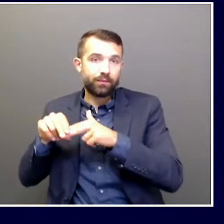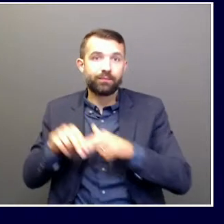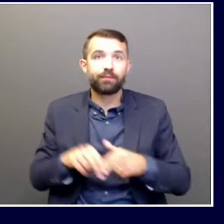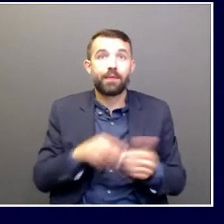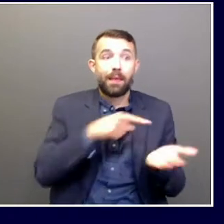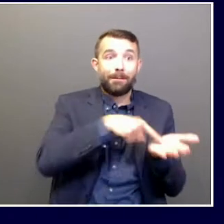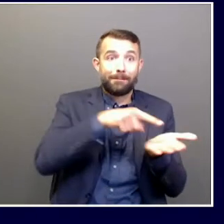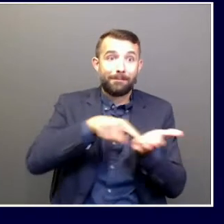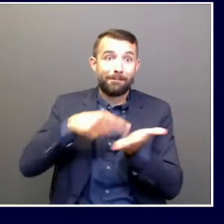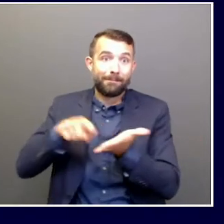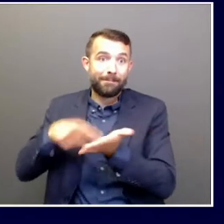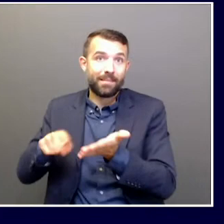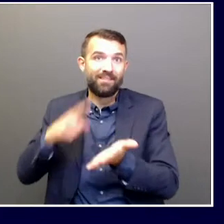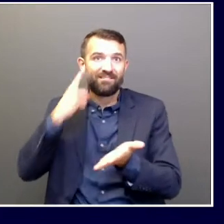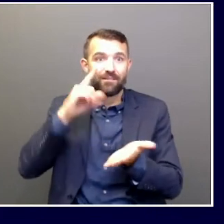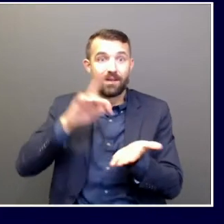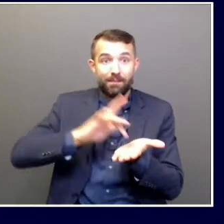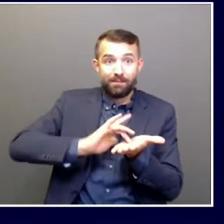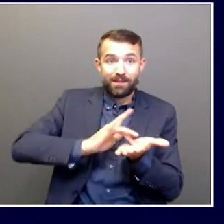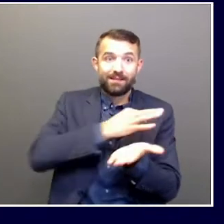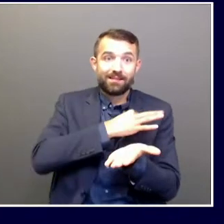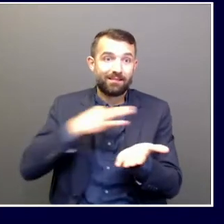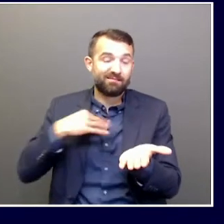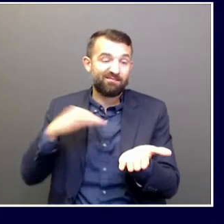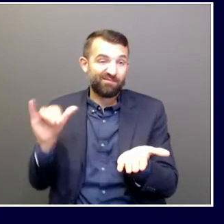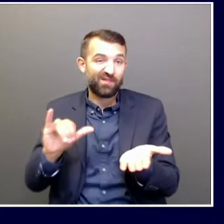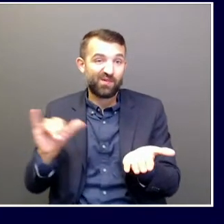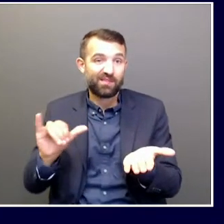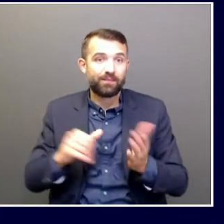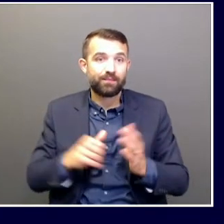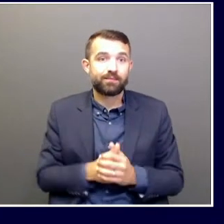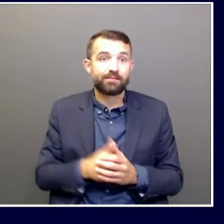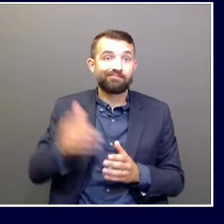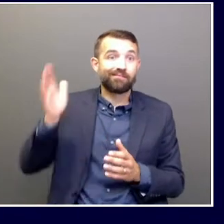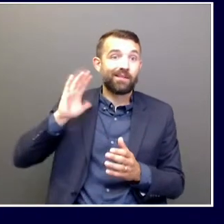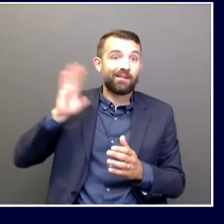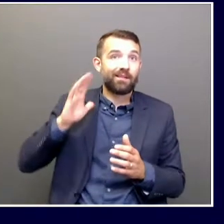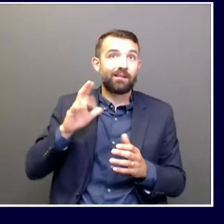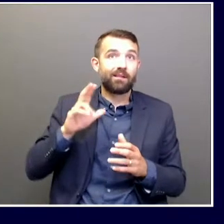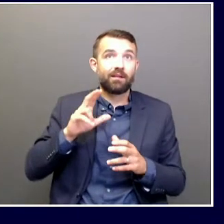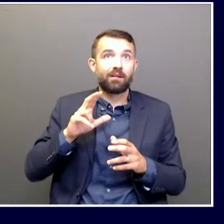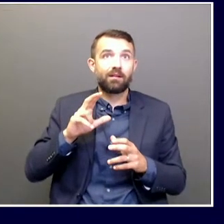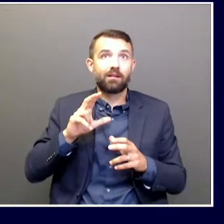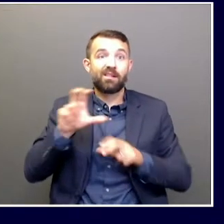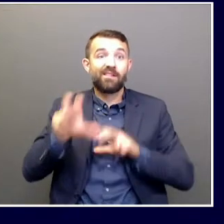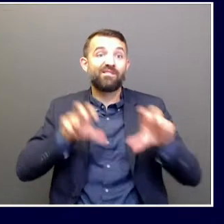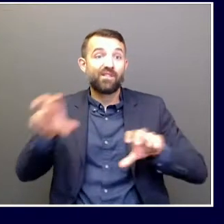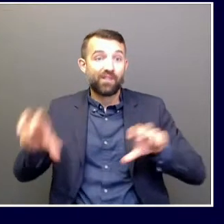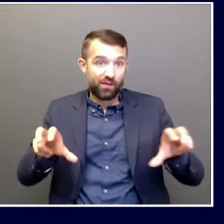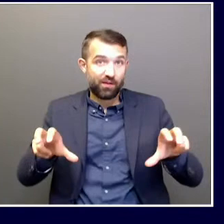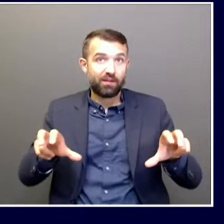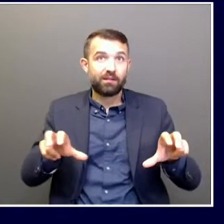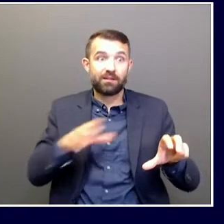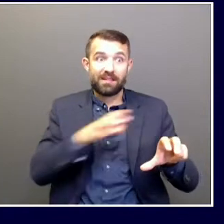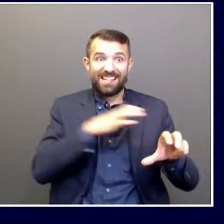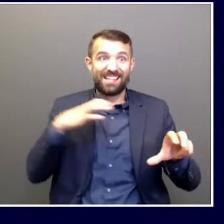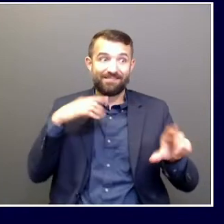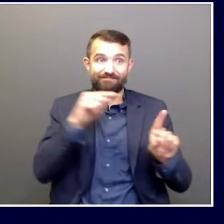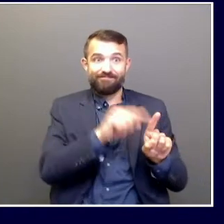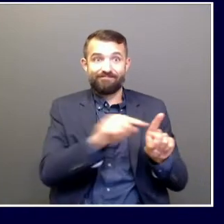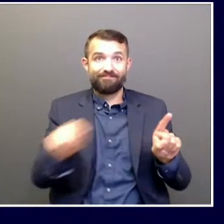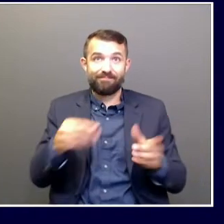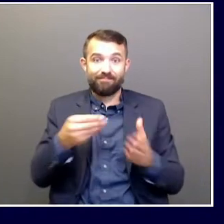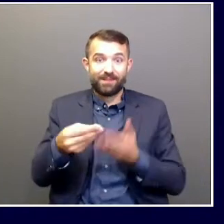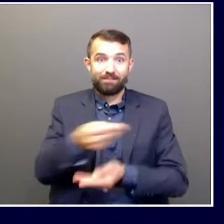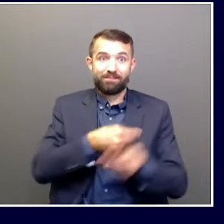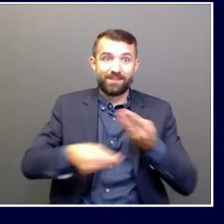profession. Back when I was on the Appropriations Committee some years ago, we had the same issue. Everybody was saying there's a nursing shortage, there's a healthcare